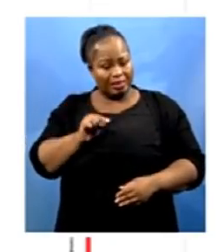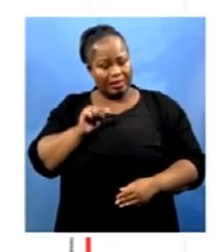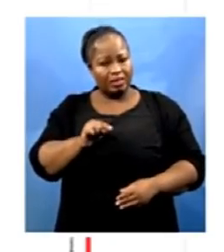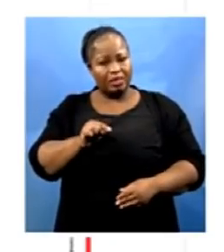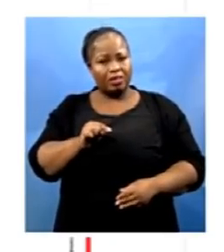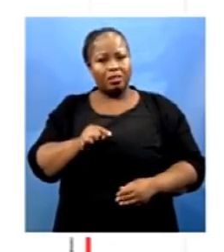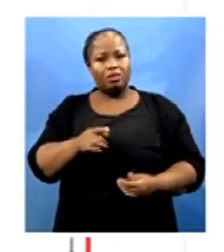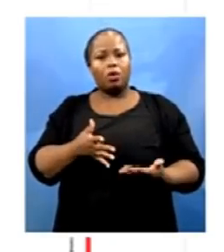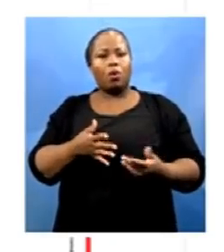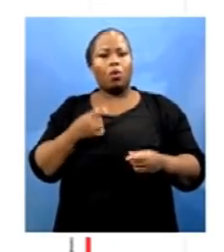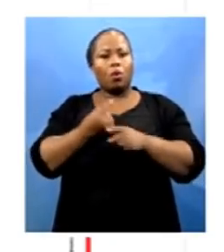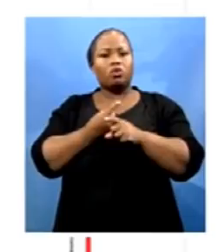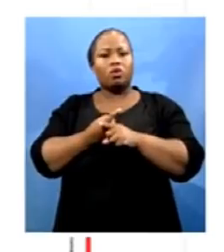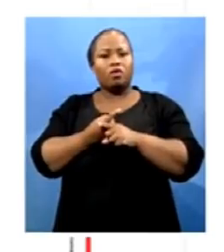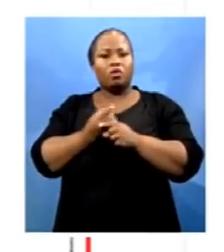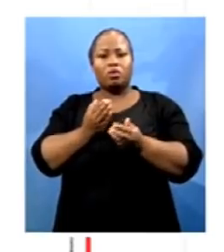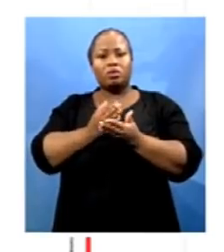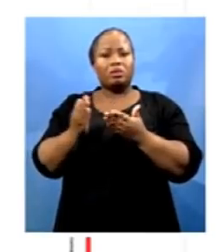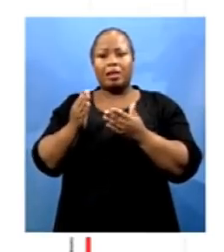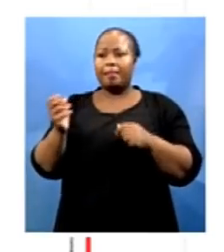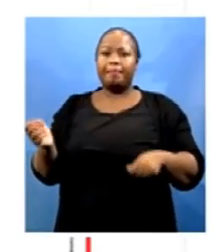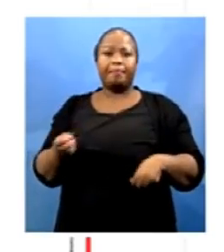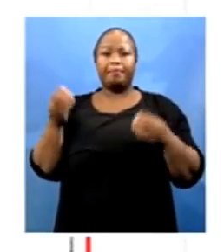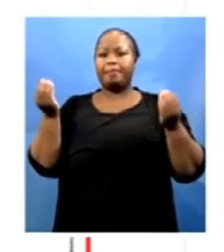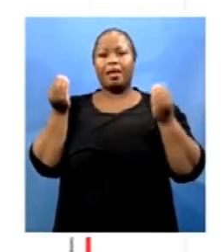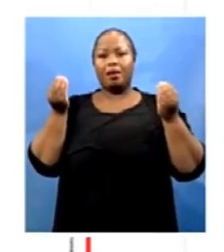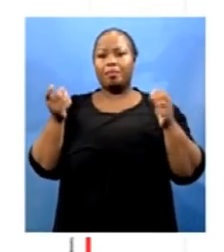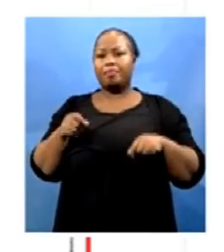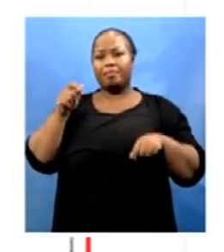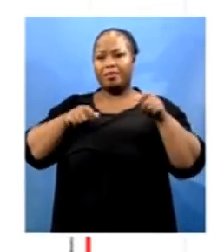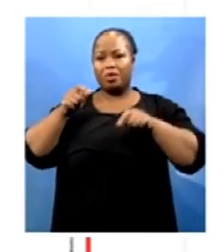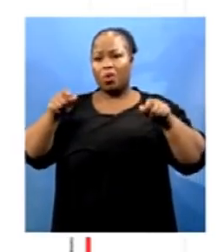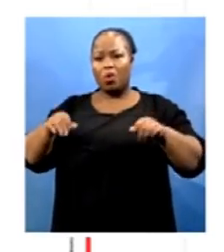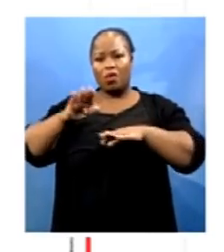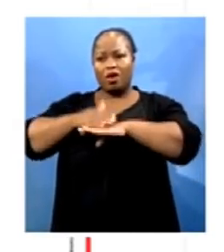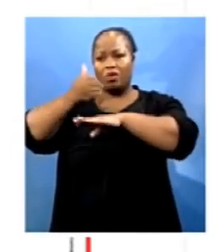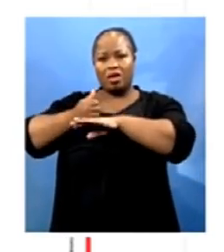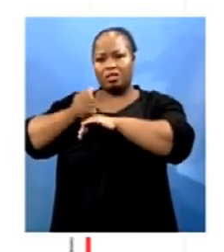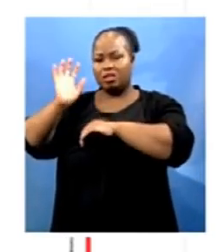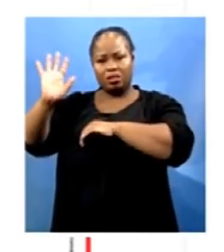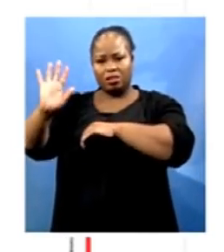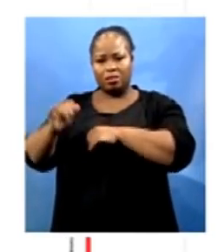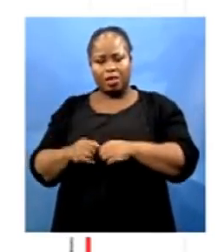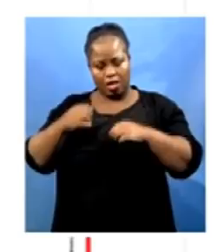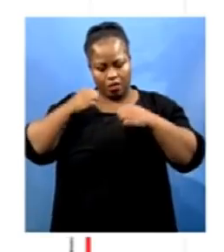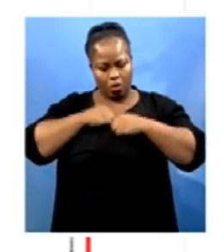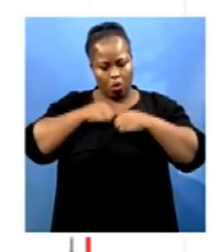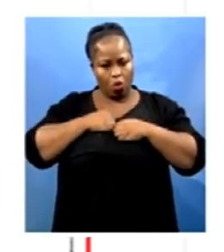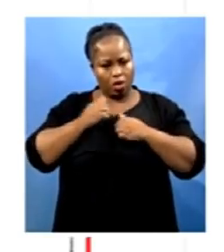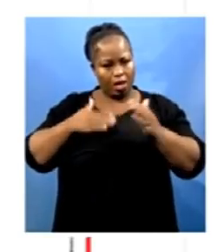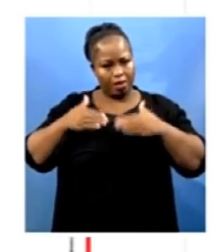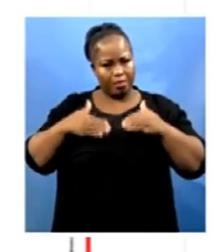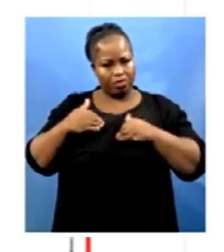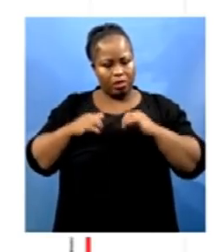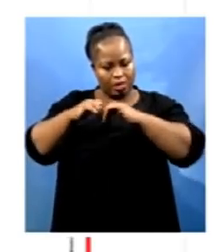high-profile families and foundations. They have set up their own relief efforts and they are being administered separately. In